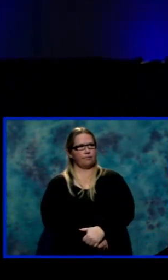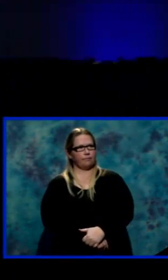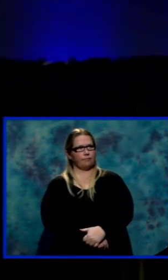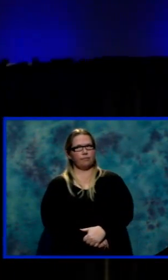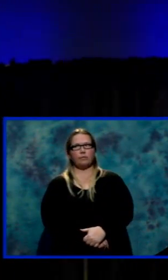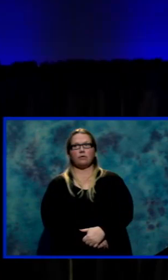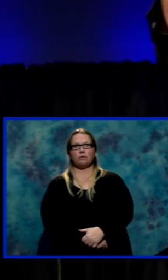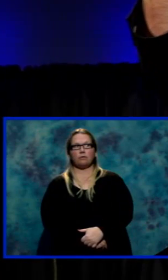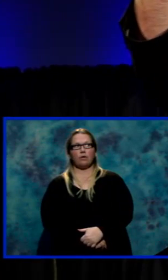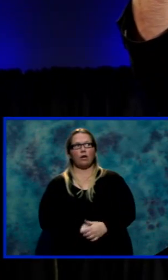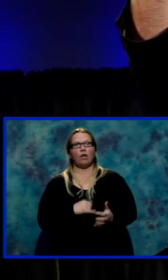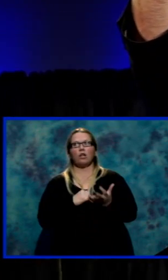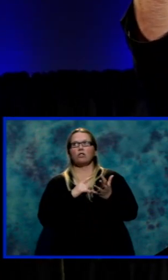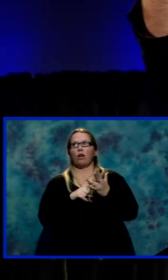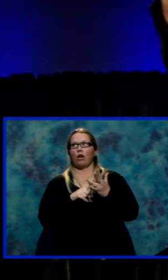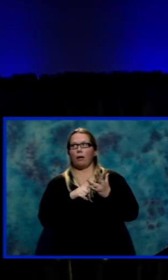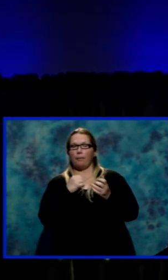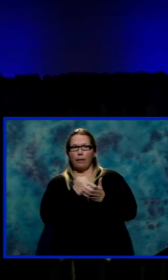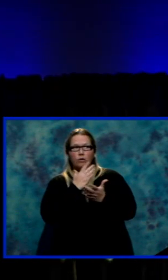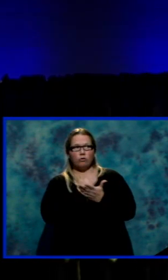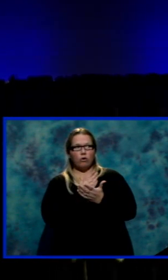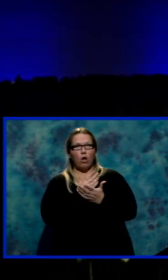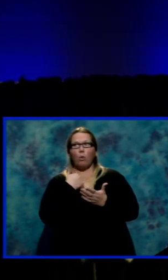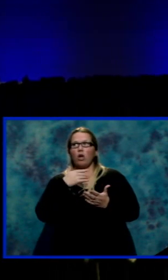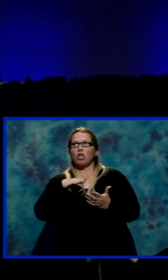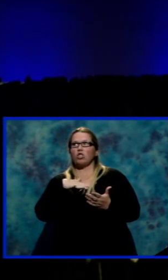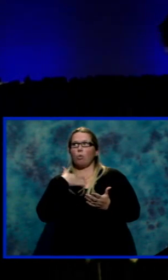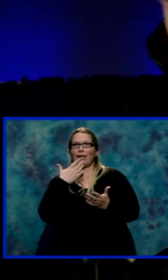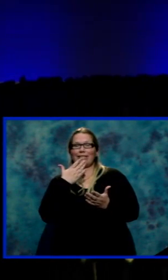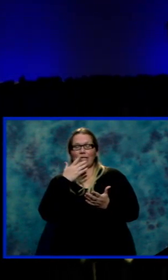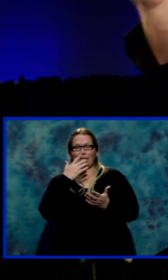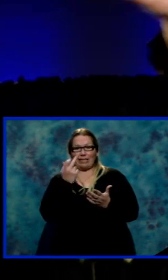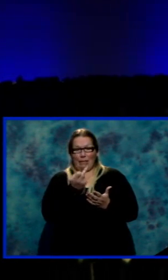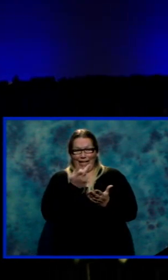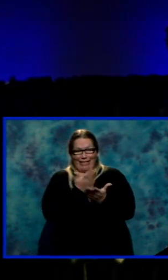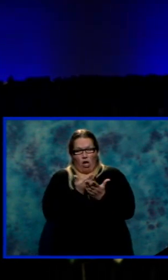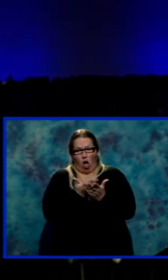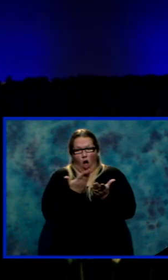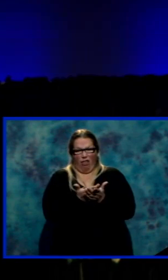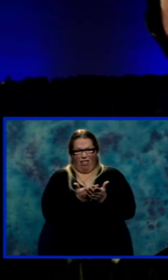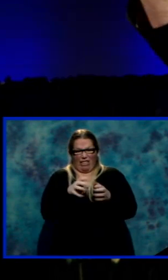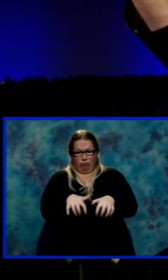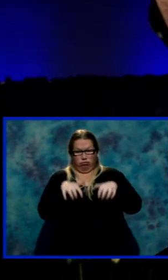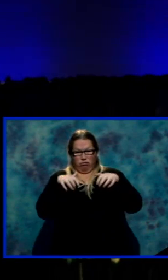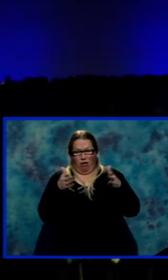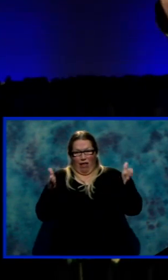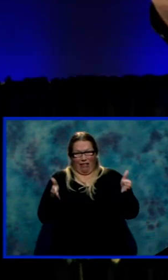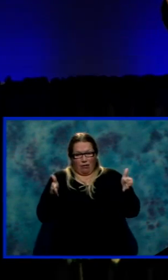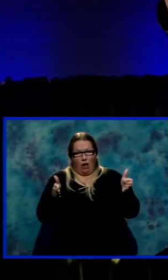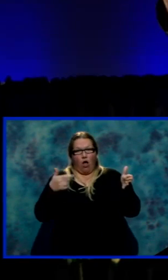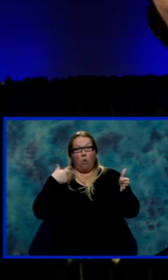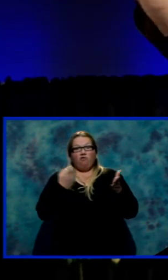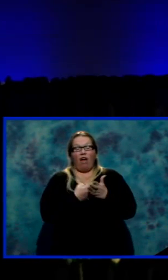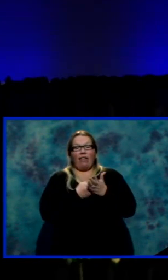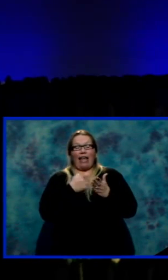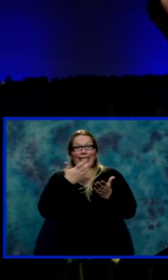Okay, can we get everybody? Yeah, I think you have, pretty much. We don't want any seats spare on the outside because so many people come in and we want to have these